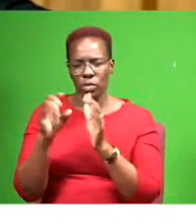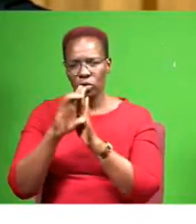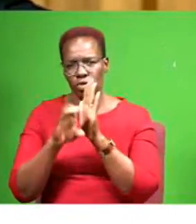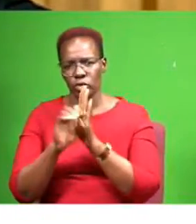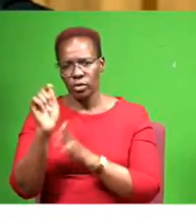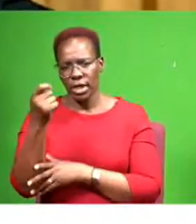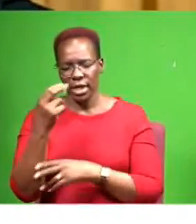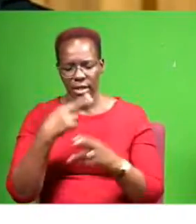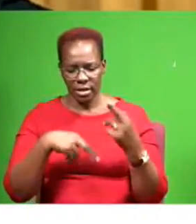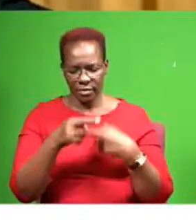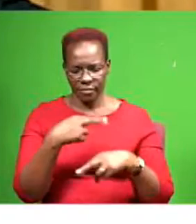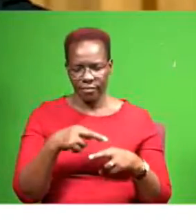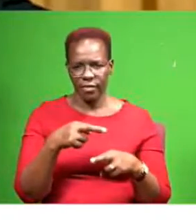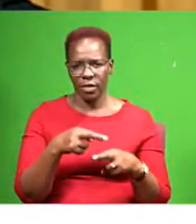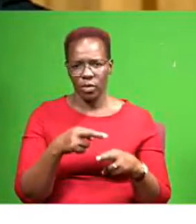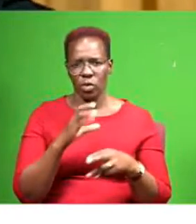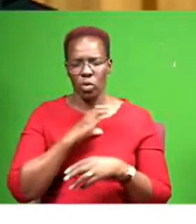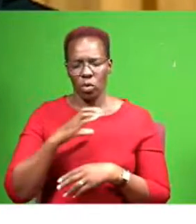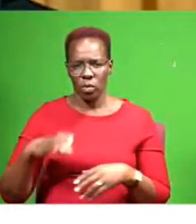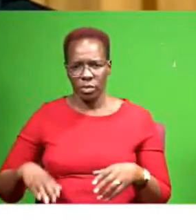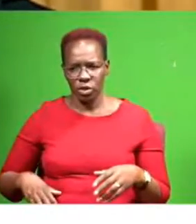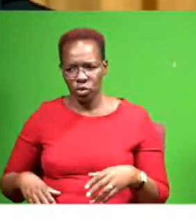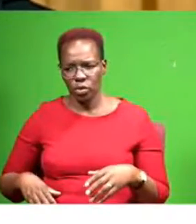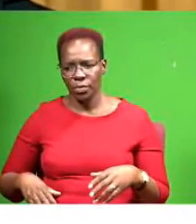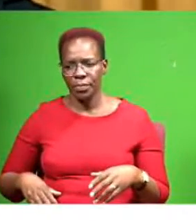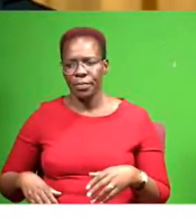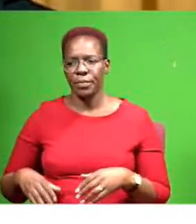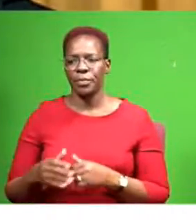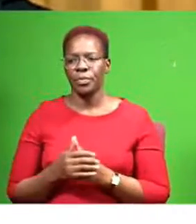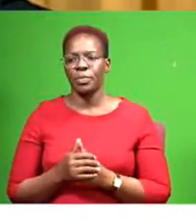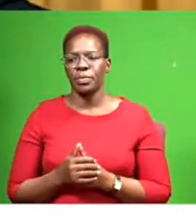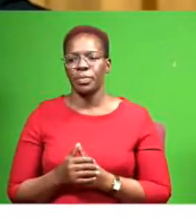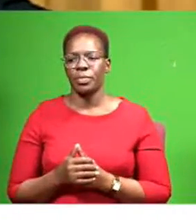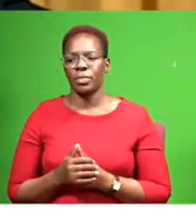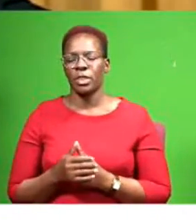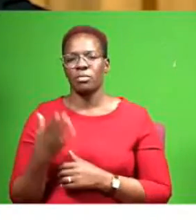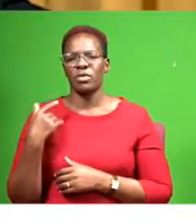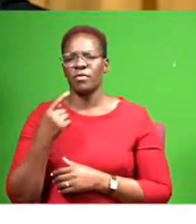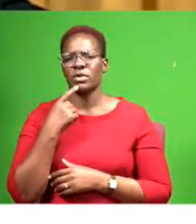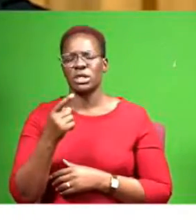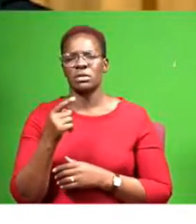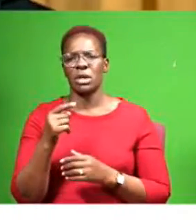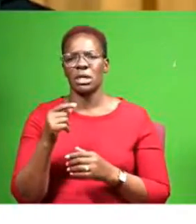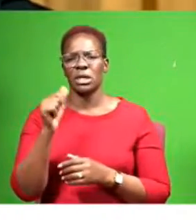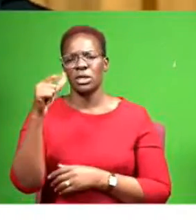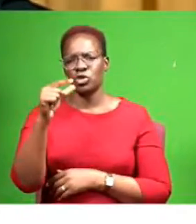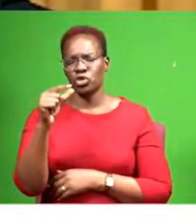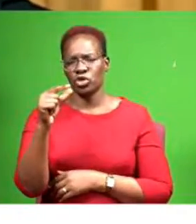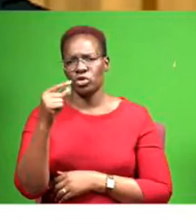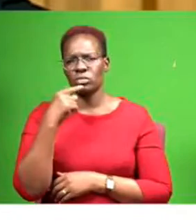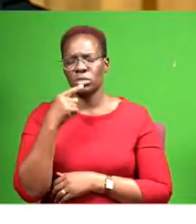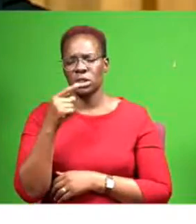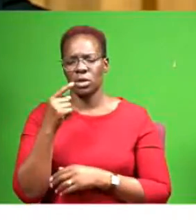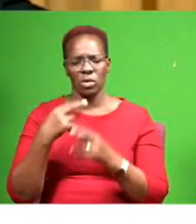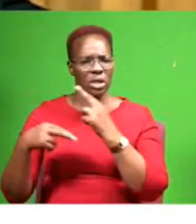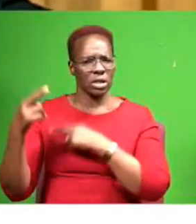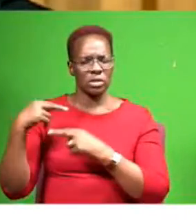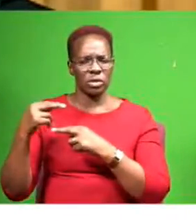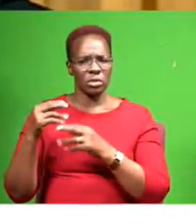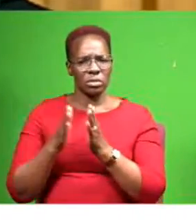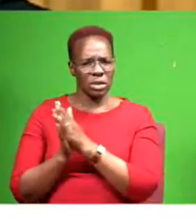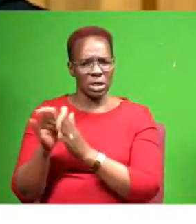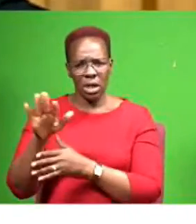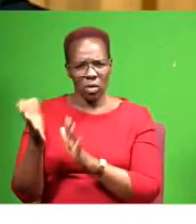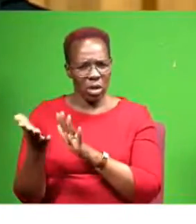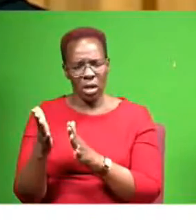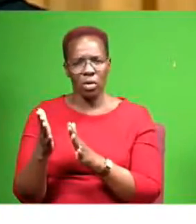Kenya Review Commission, which was quoted by the Attorney General on the historical background,